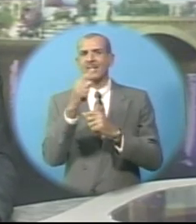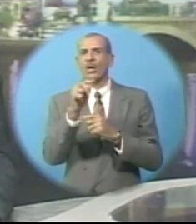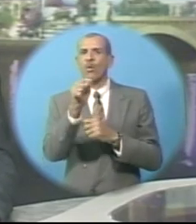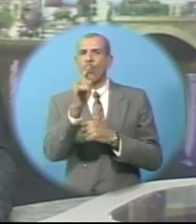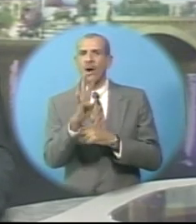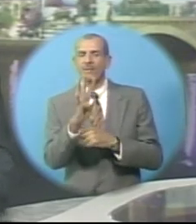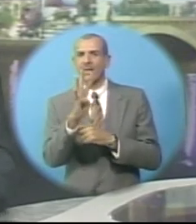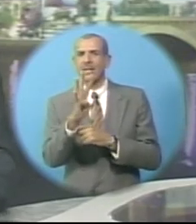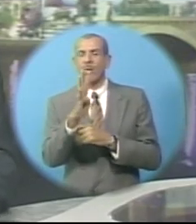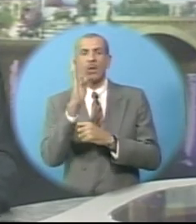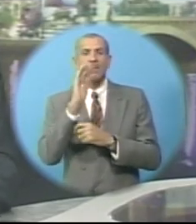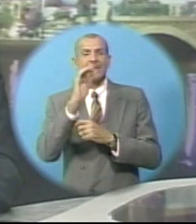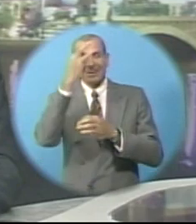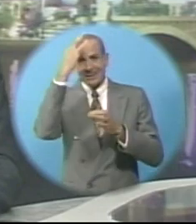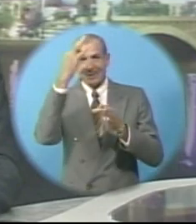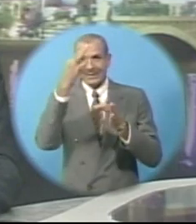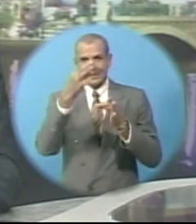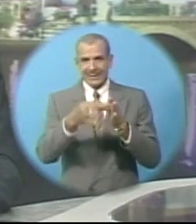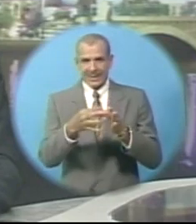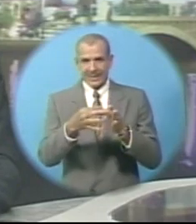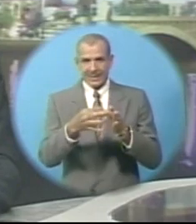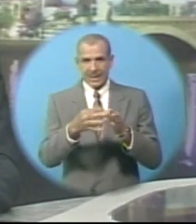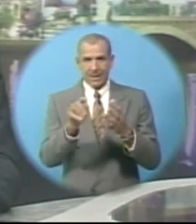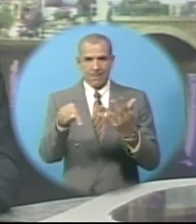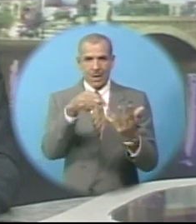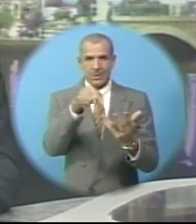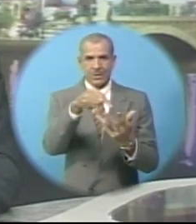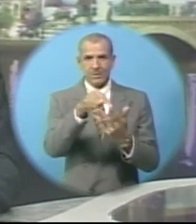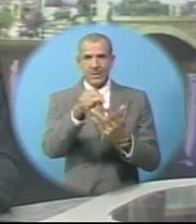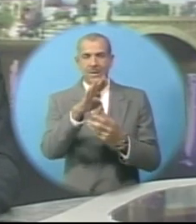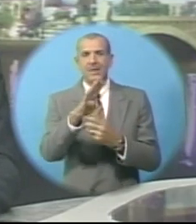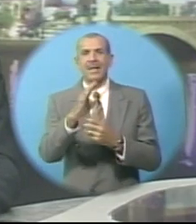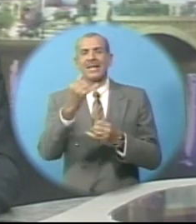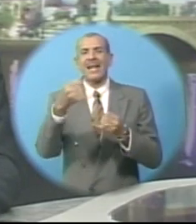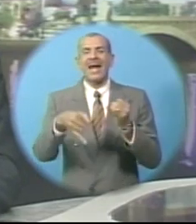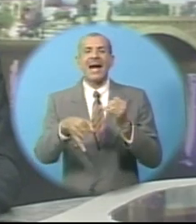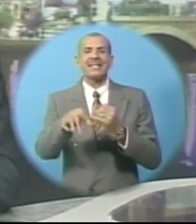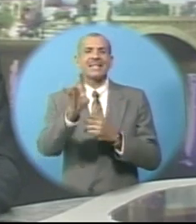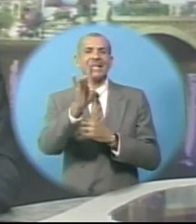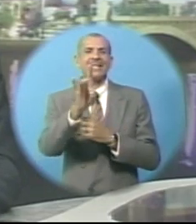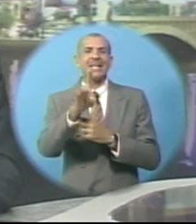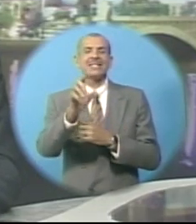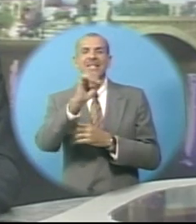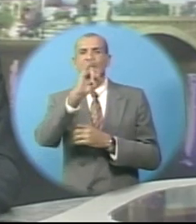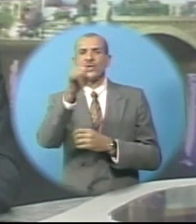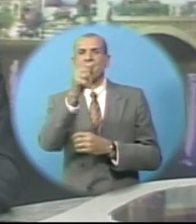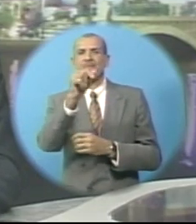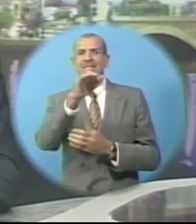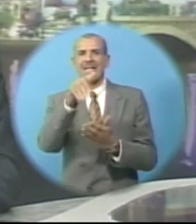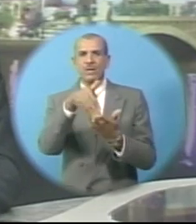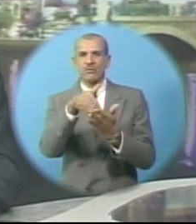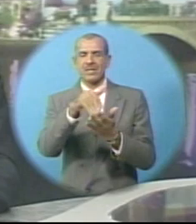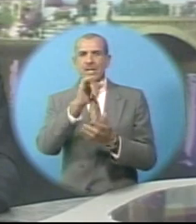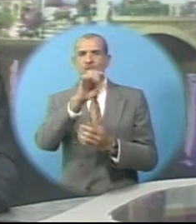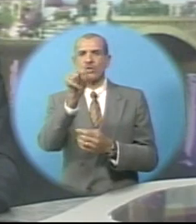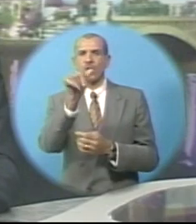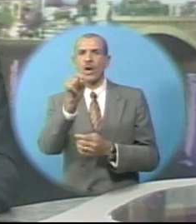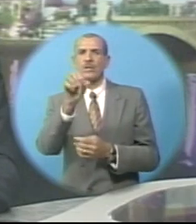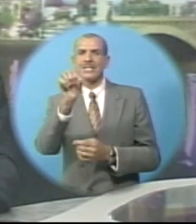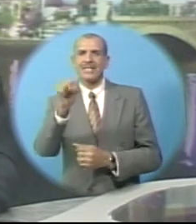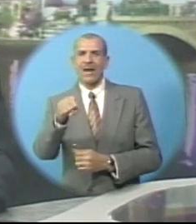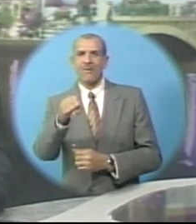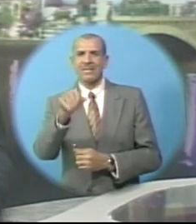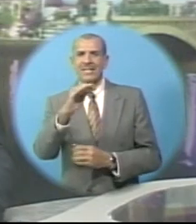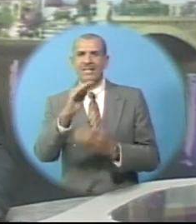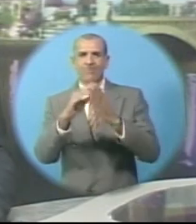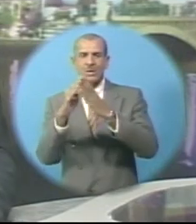quarterfinals are to be decided. Now, among those booking a place in the last 8 are St. James Central, St. George South, the City